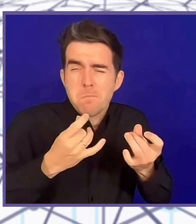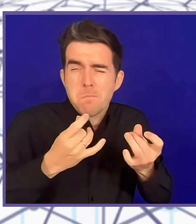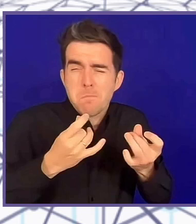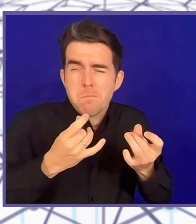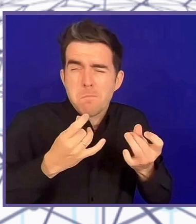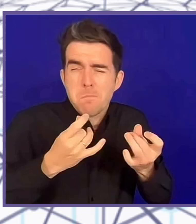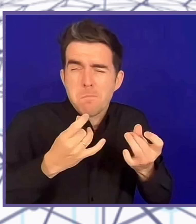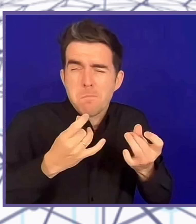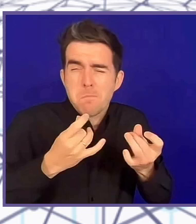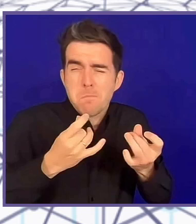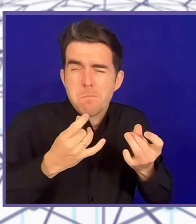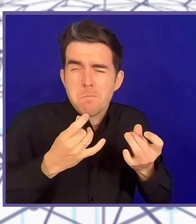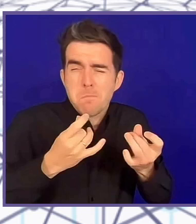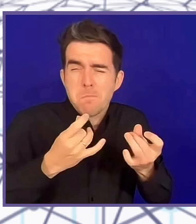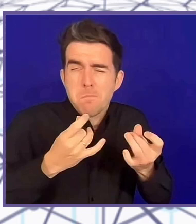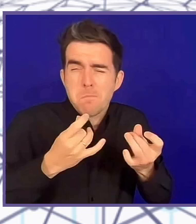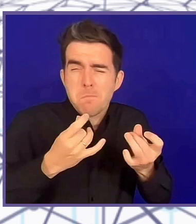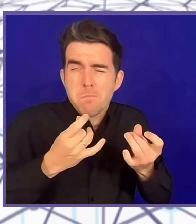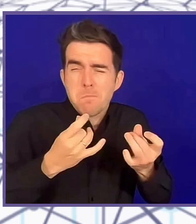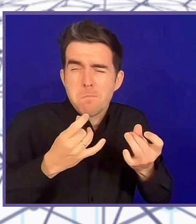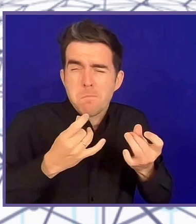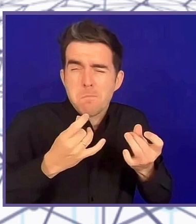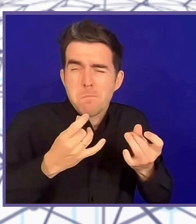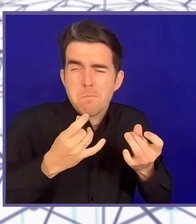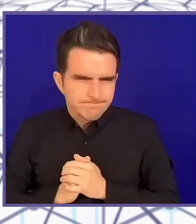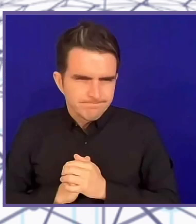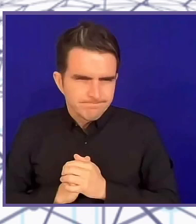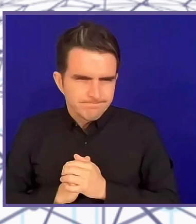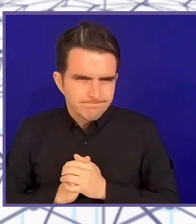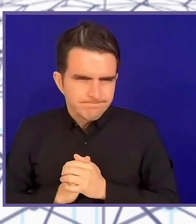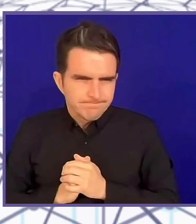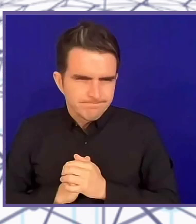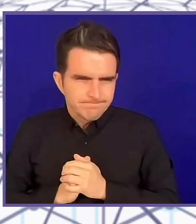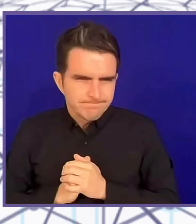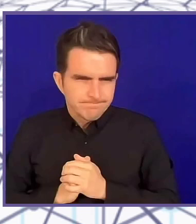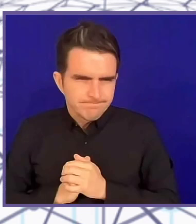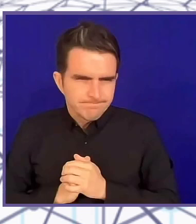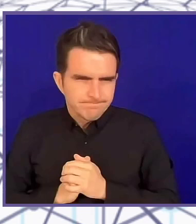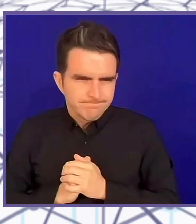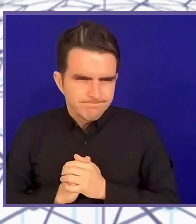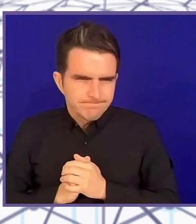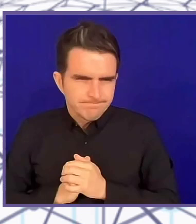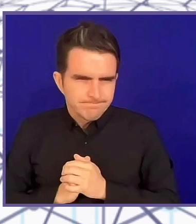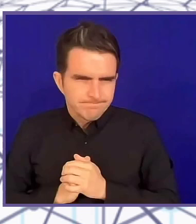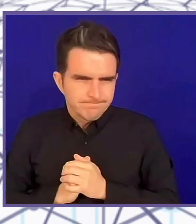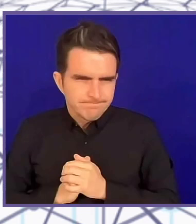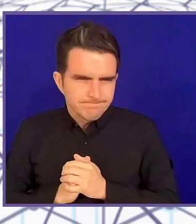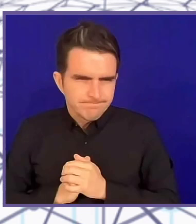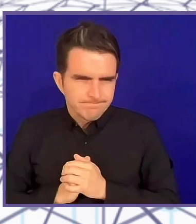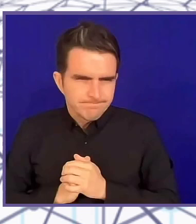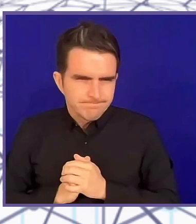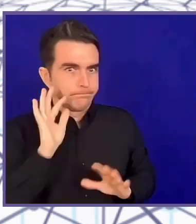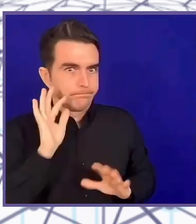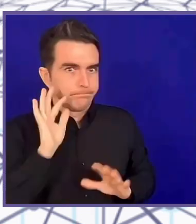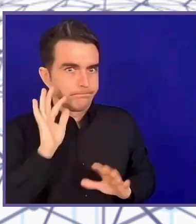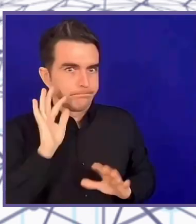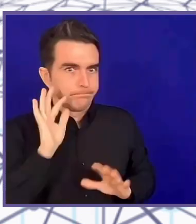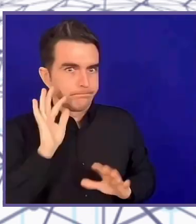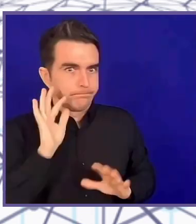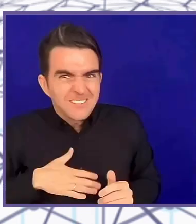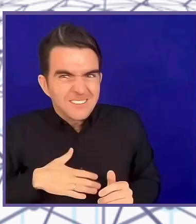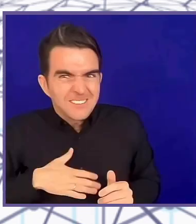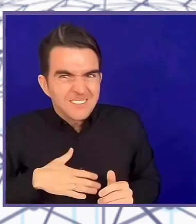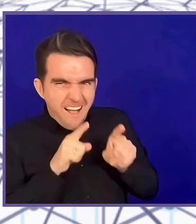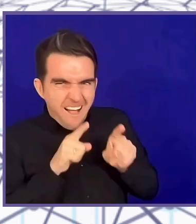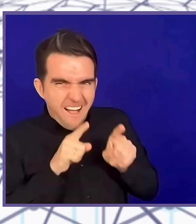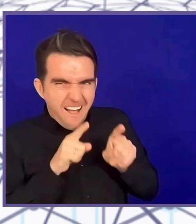But it's kind of silly to hate them because everybody else is doing the same thing, right? So I think